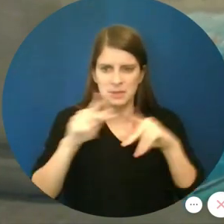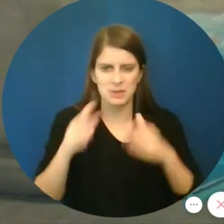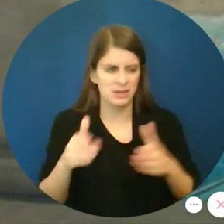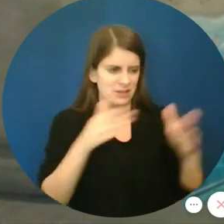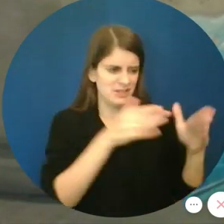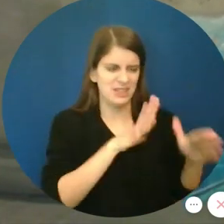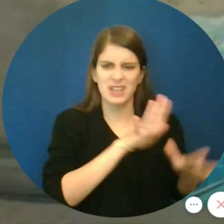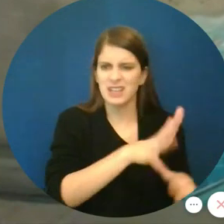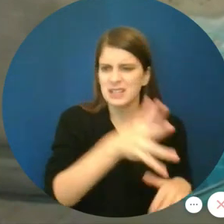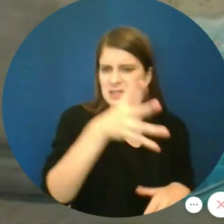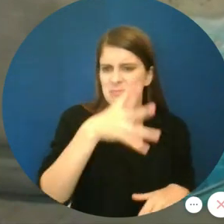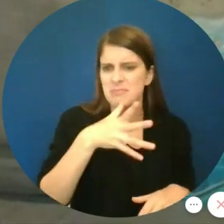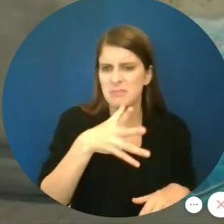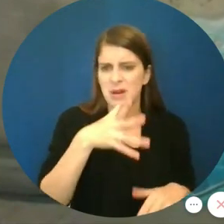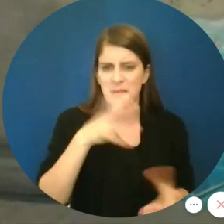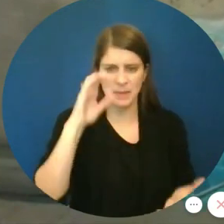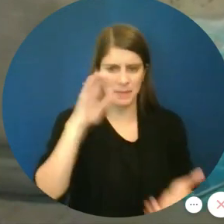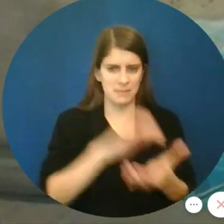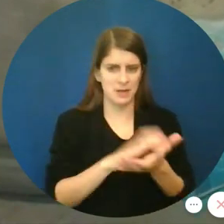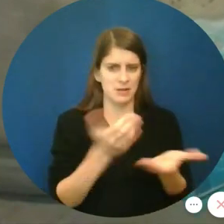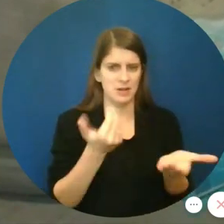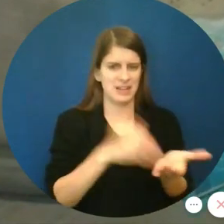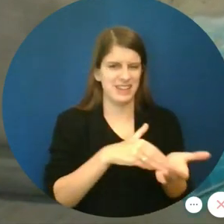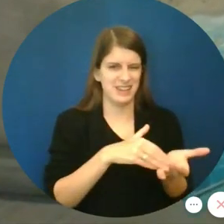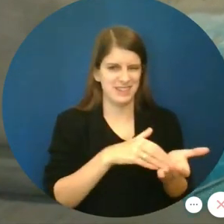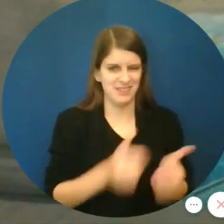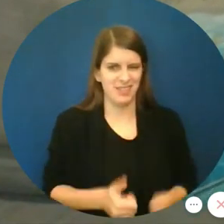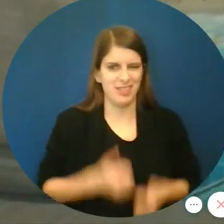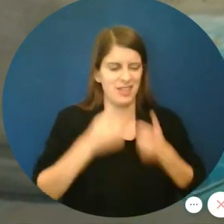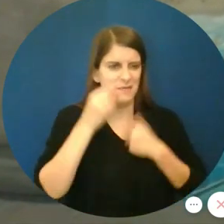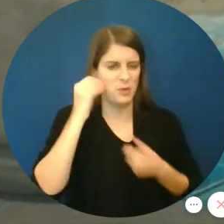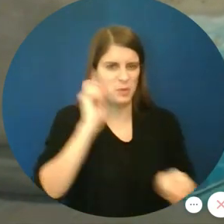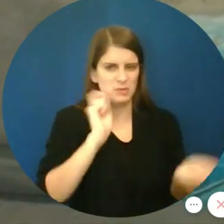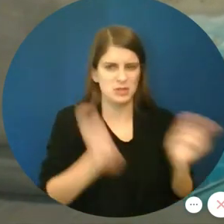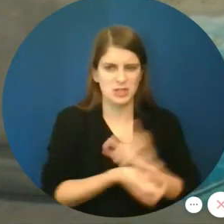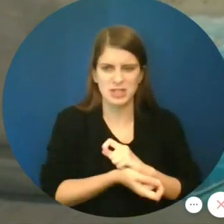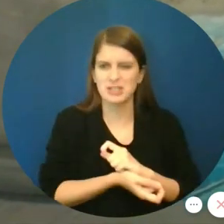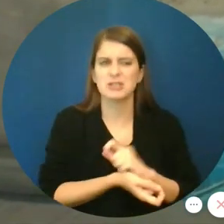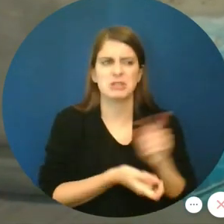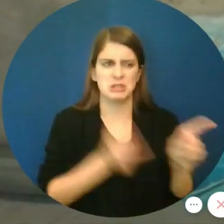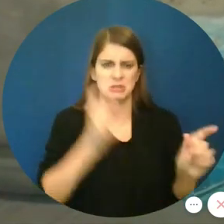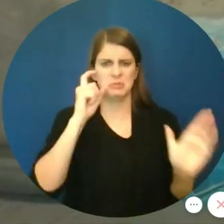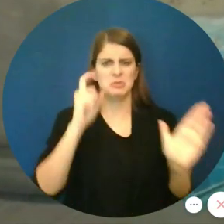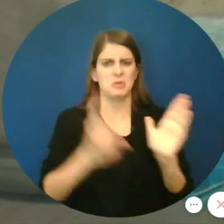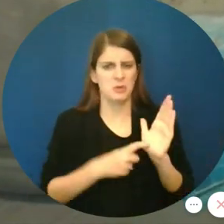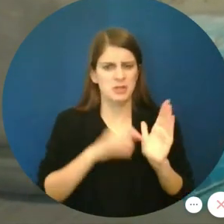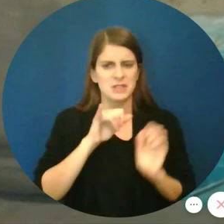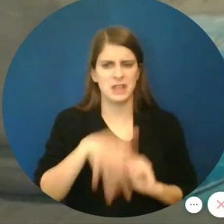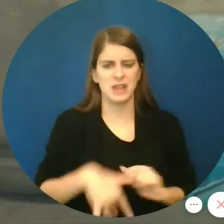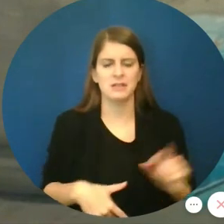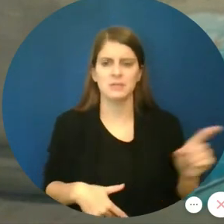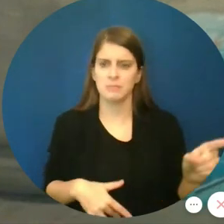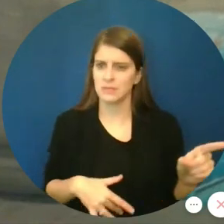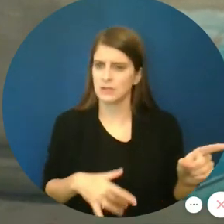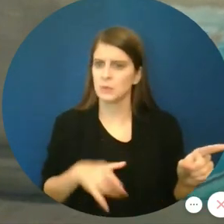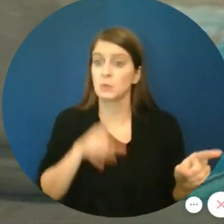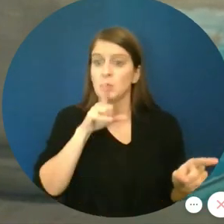his mother's remarriage changed life at home. What Ernest really loved to observe, though, was